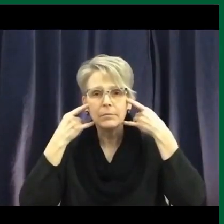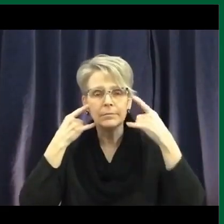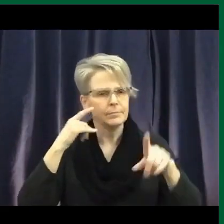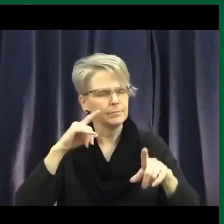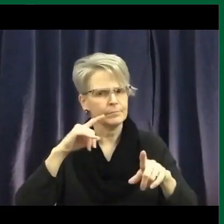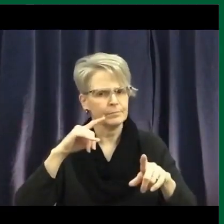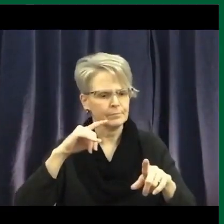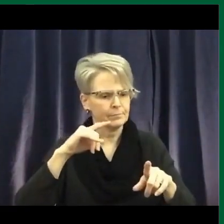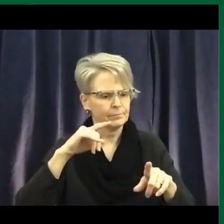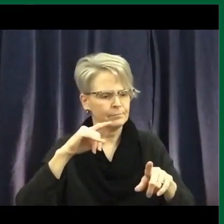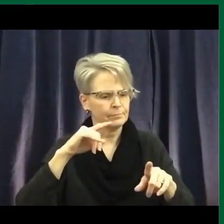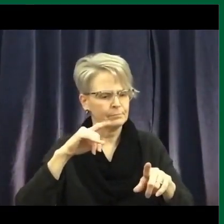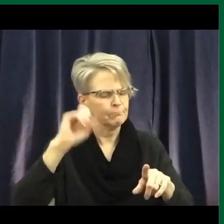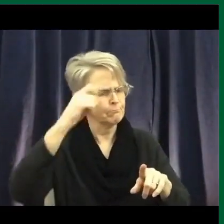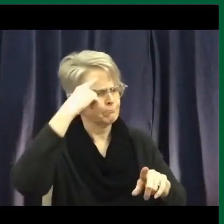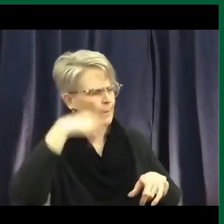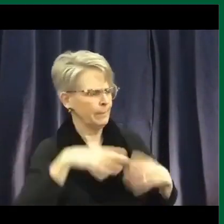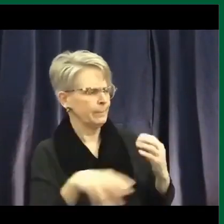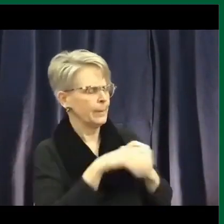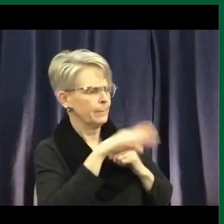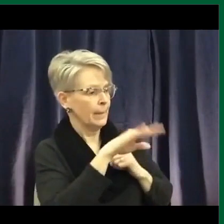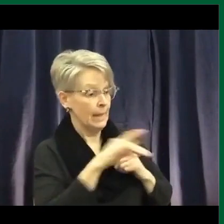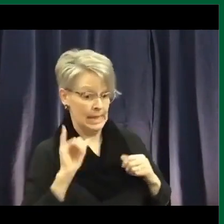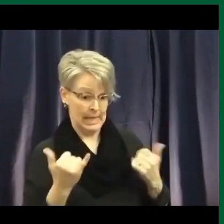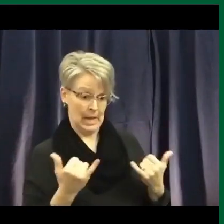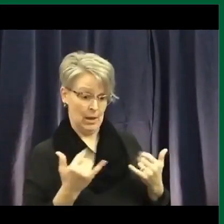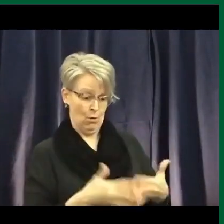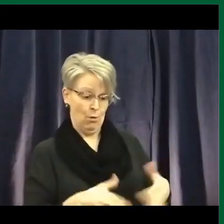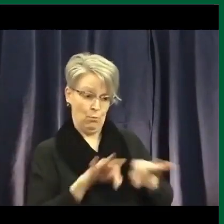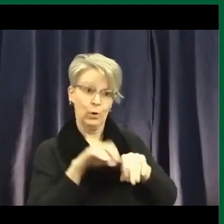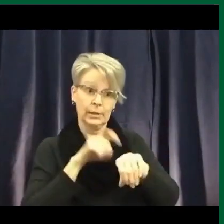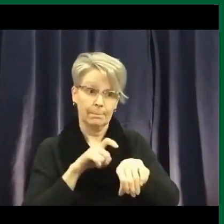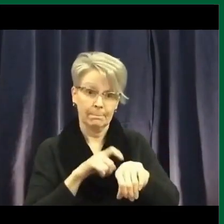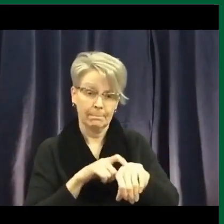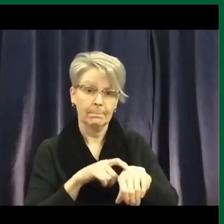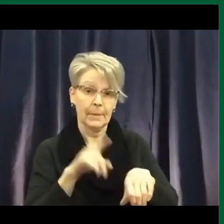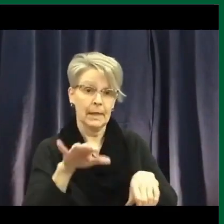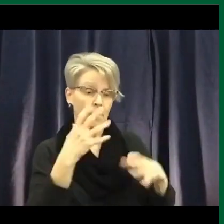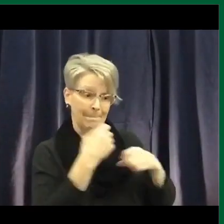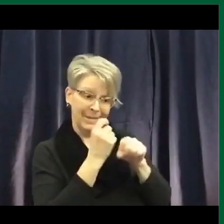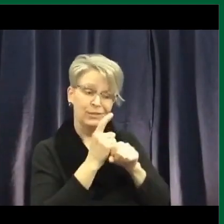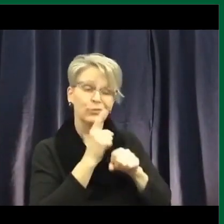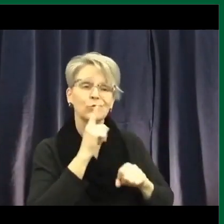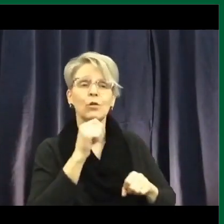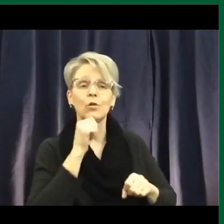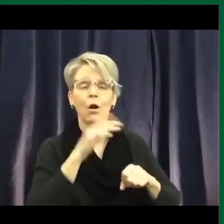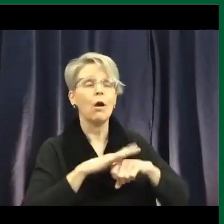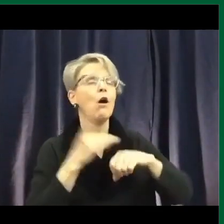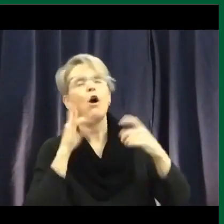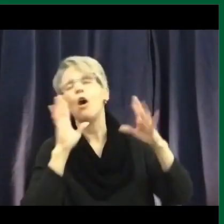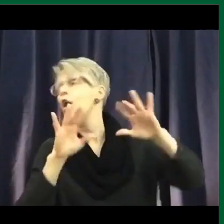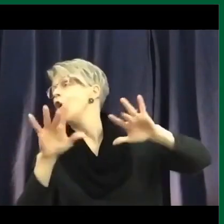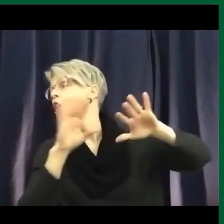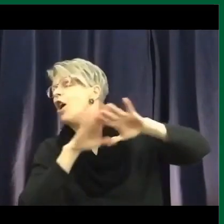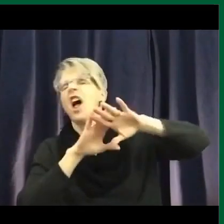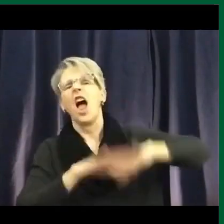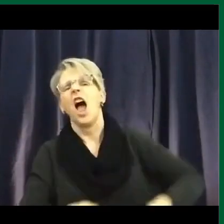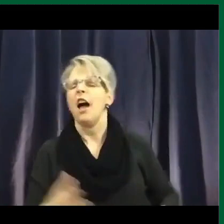Dr. Shahab said, this is a very important time and a critical time for us actually to just ensure we don't let our guard down, ensure we are following all of the